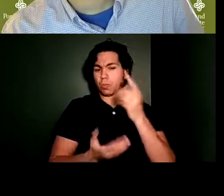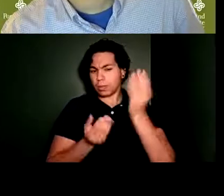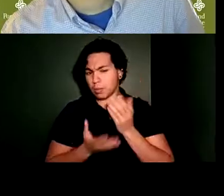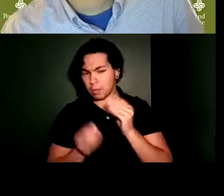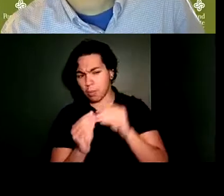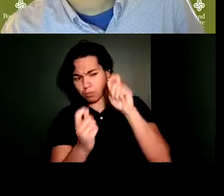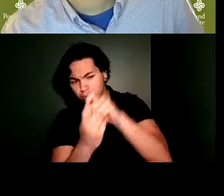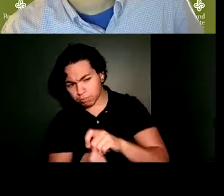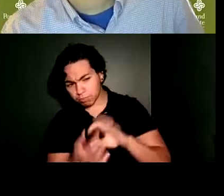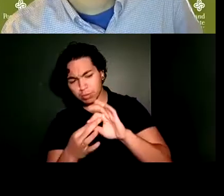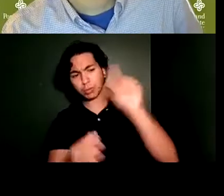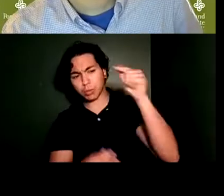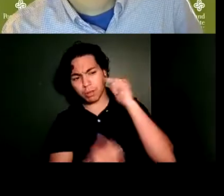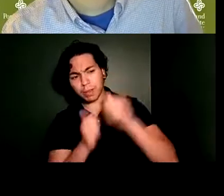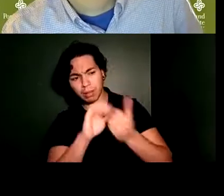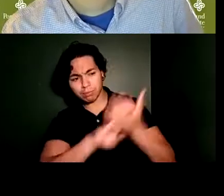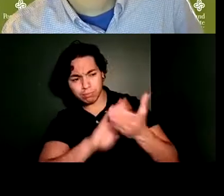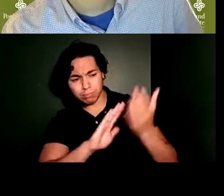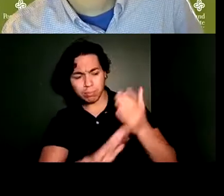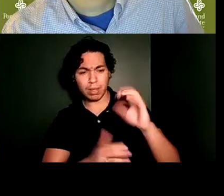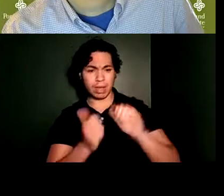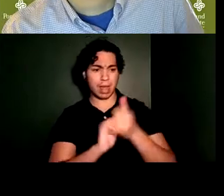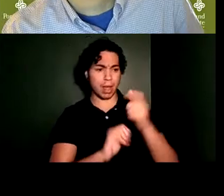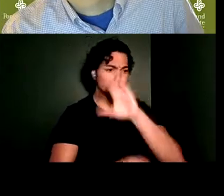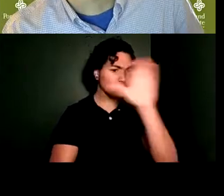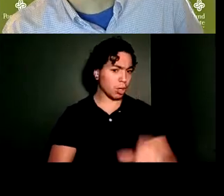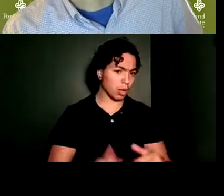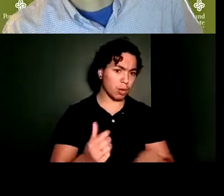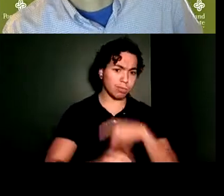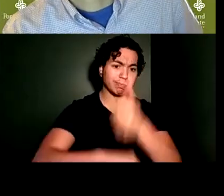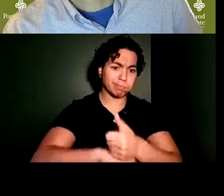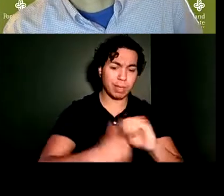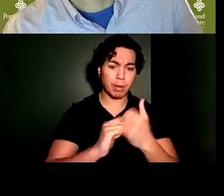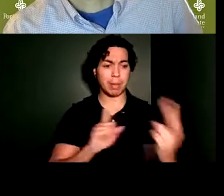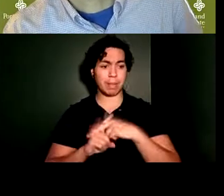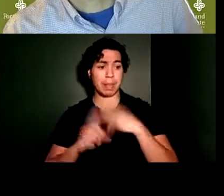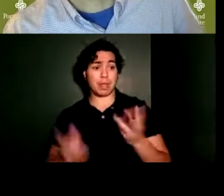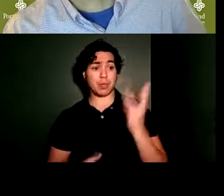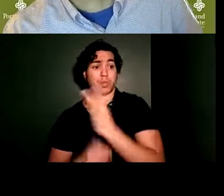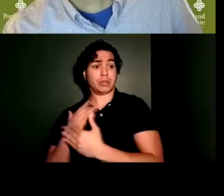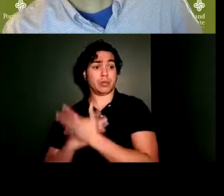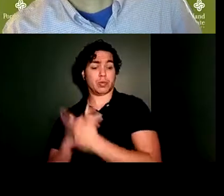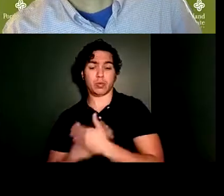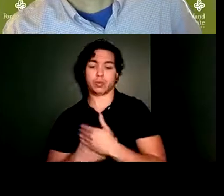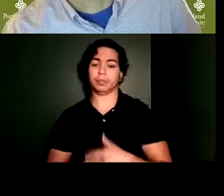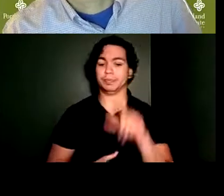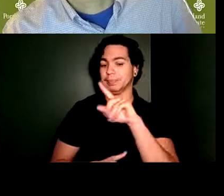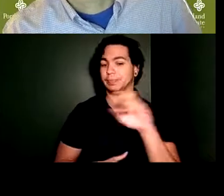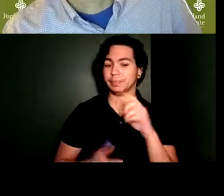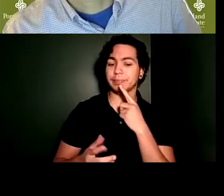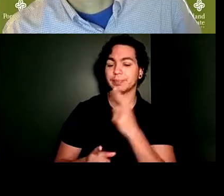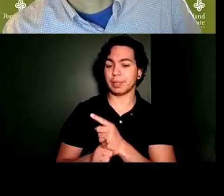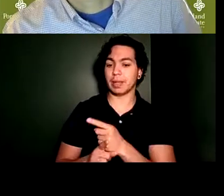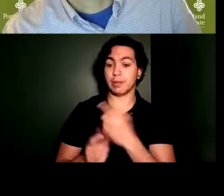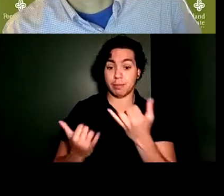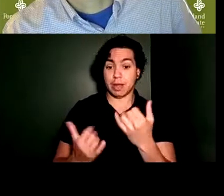And what can we learn from it, you know, being in here in the West Coast? Yeah, so currently, just to zoom out a little bit,